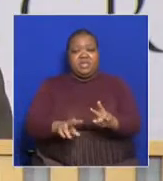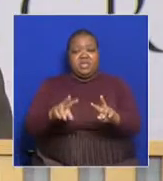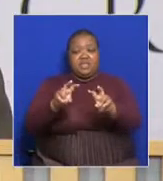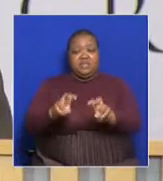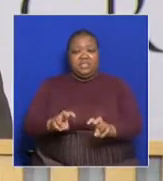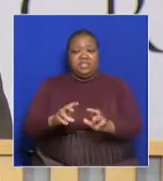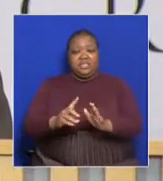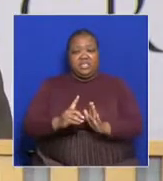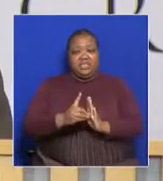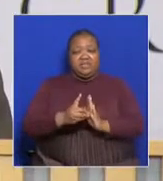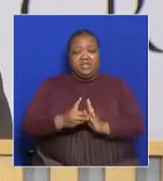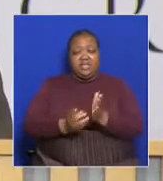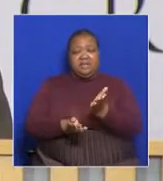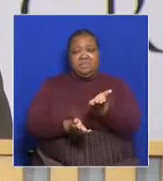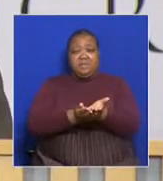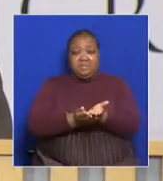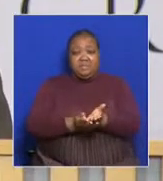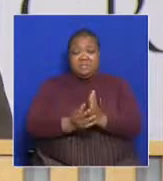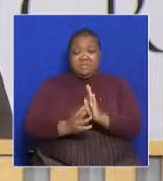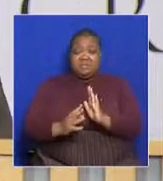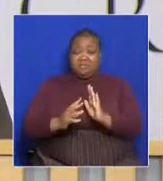Are they recorded in there?